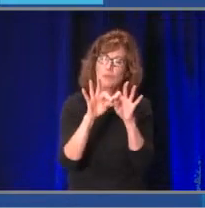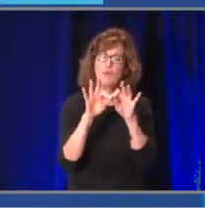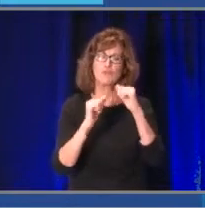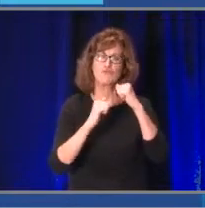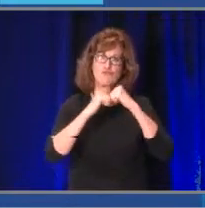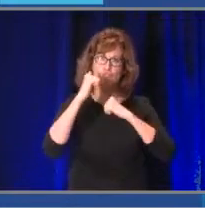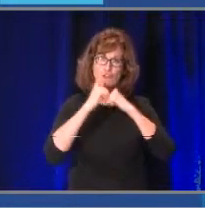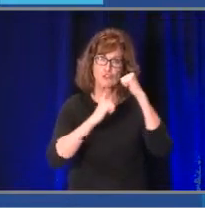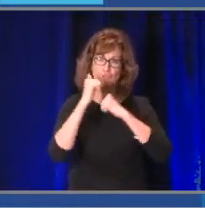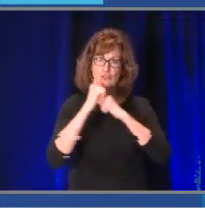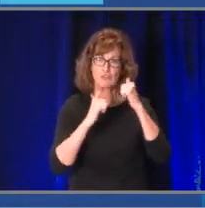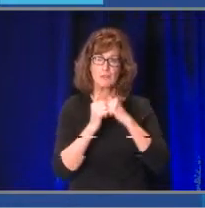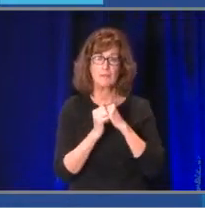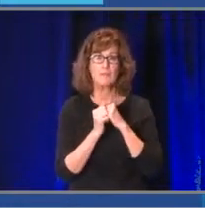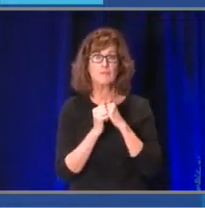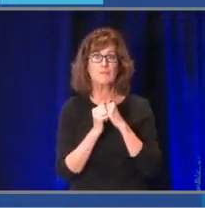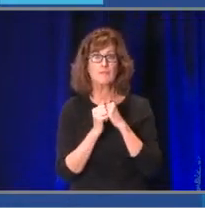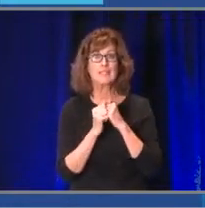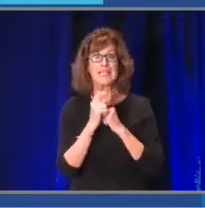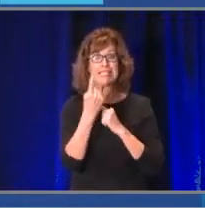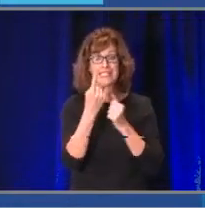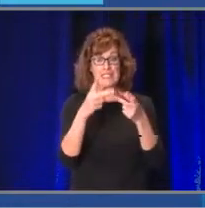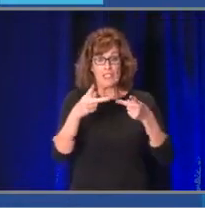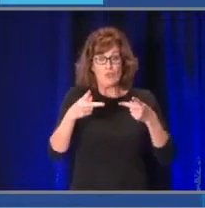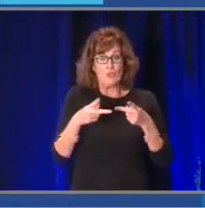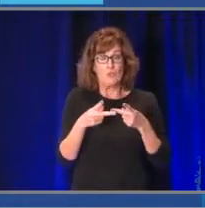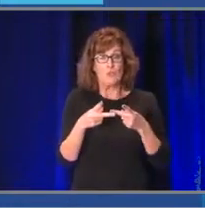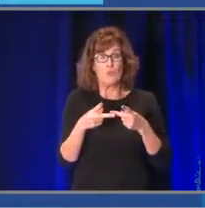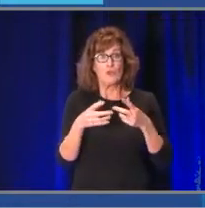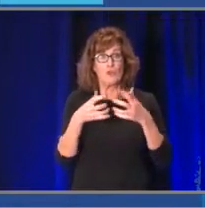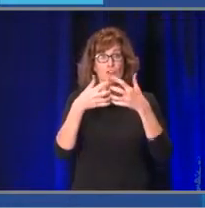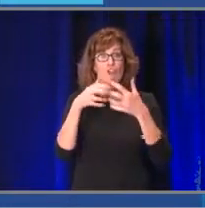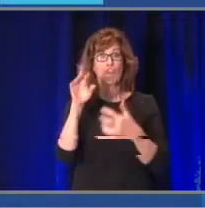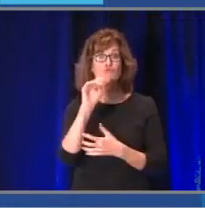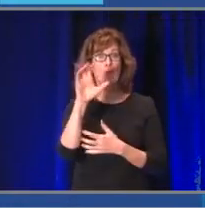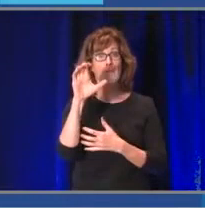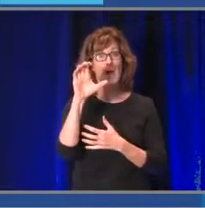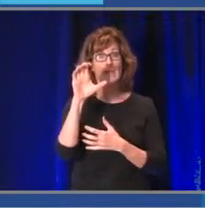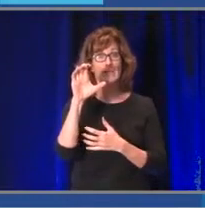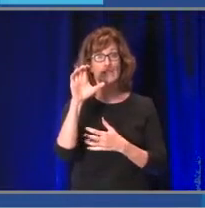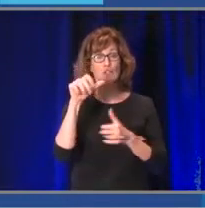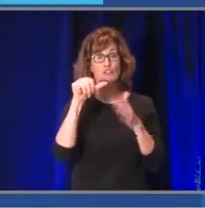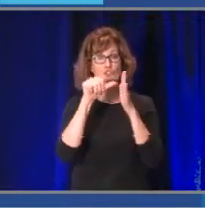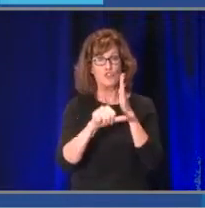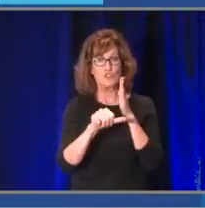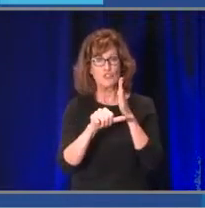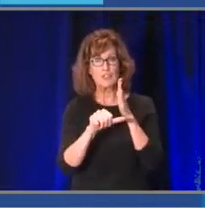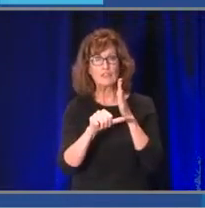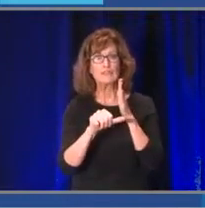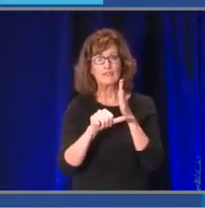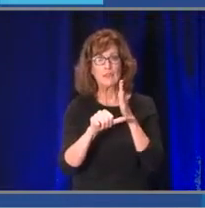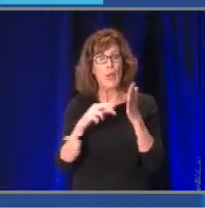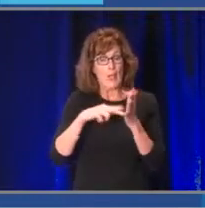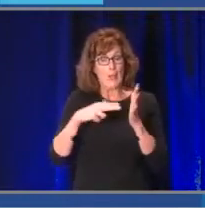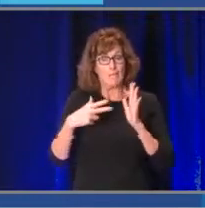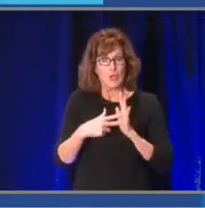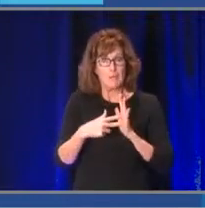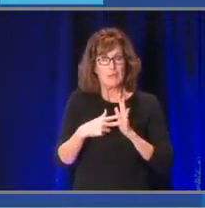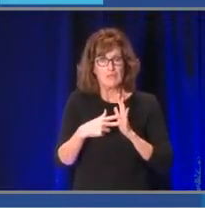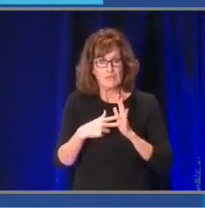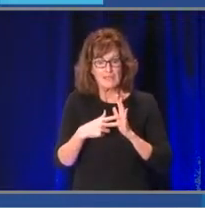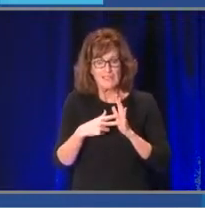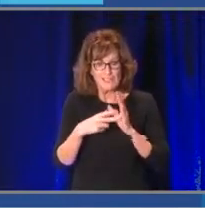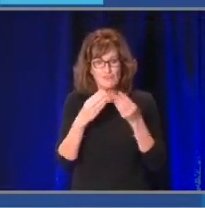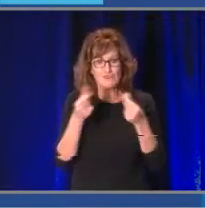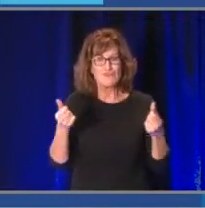structures. In many ways, single port robotic surgery is designed and engineered to deal with the exact